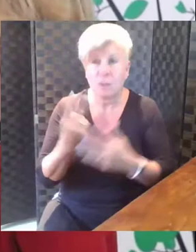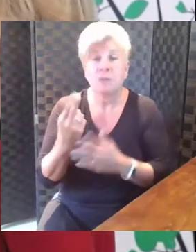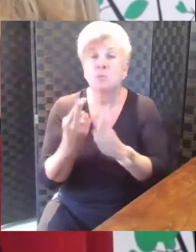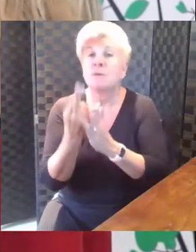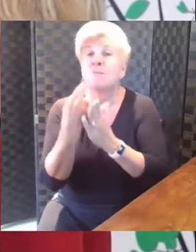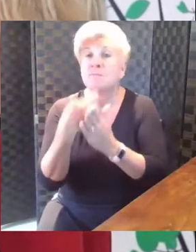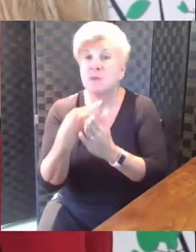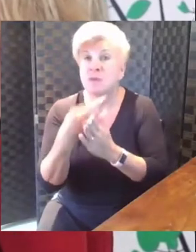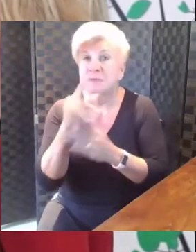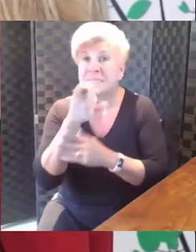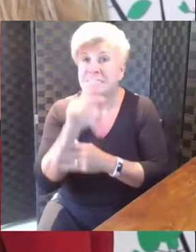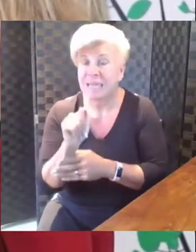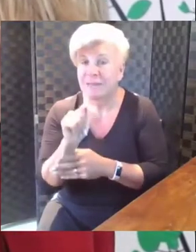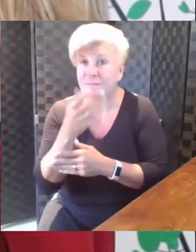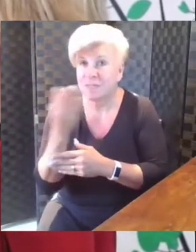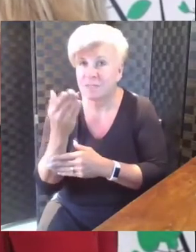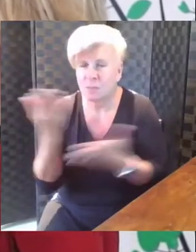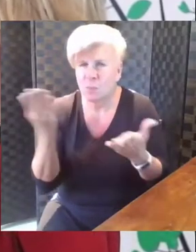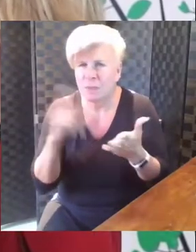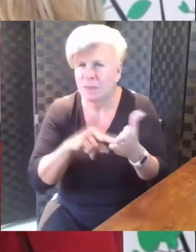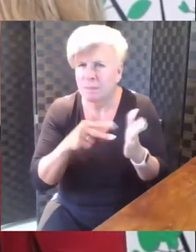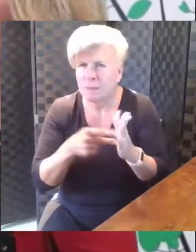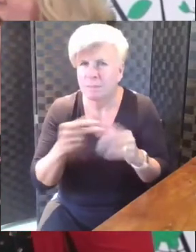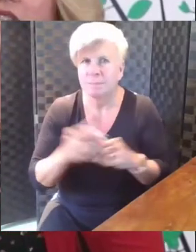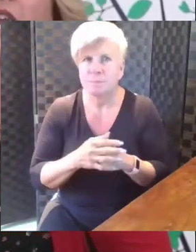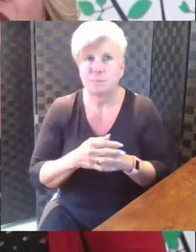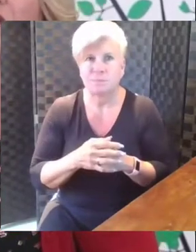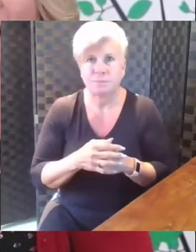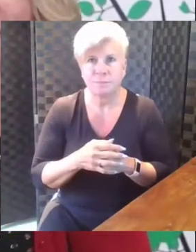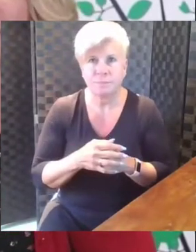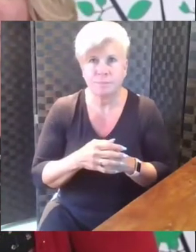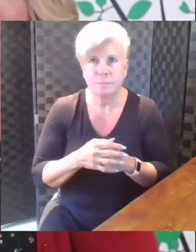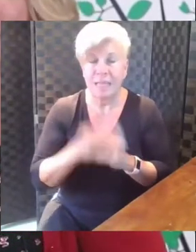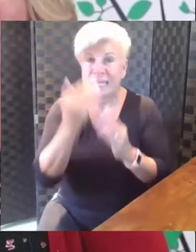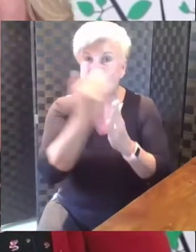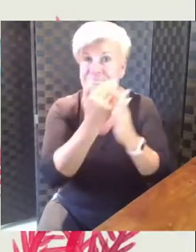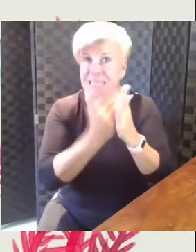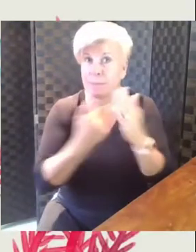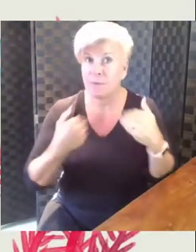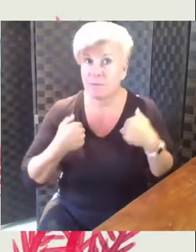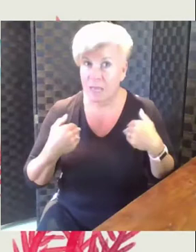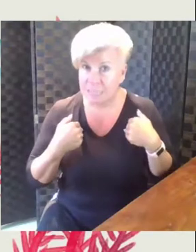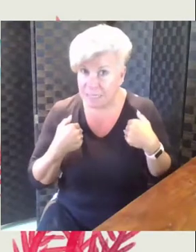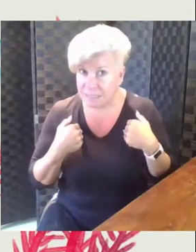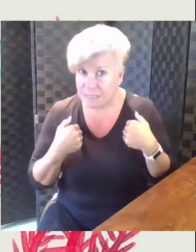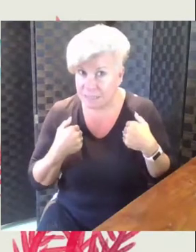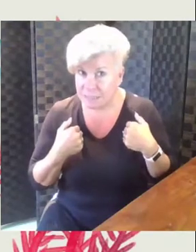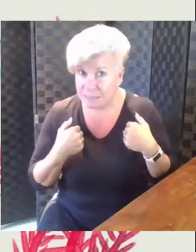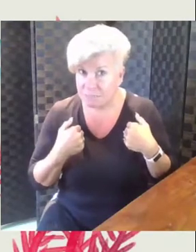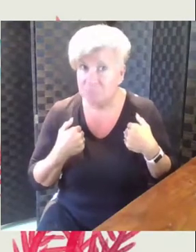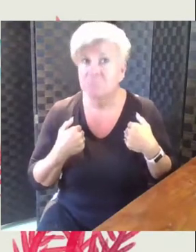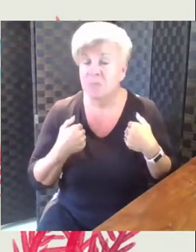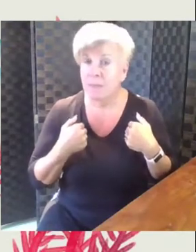on text features and what they are. Here's a table of contents. A table of contents is something that is found at the beginning